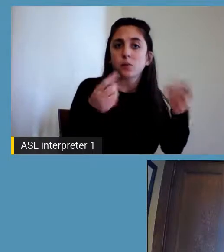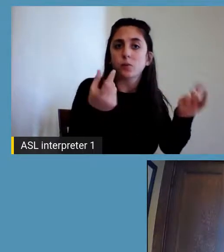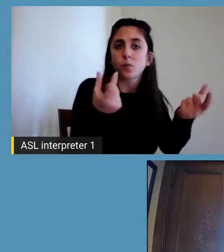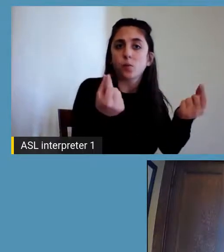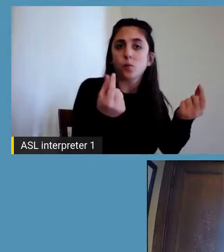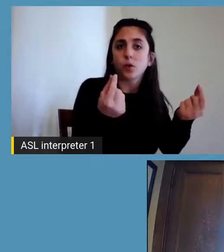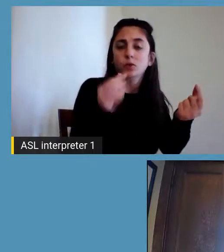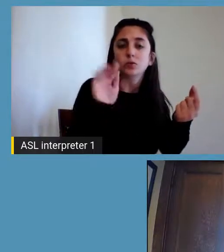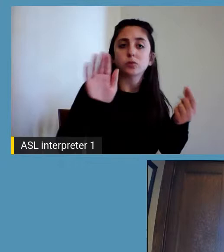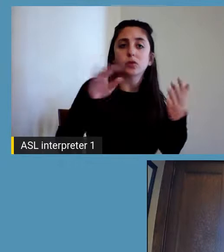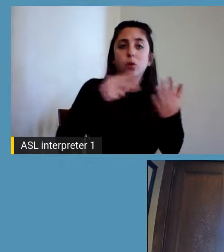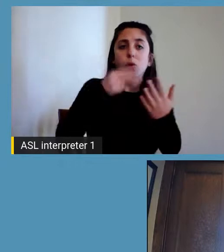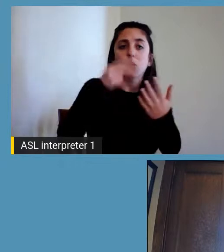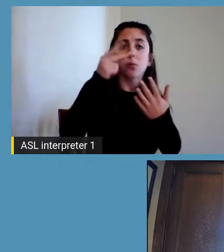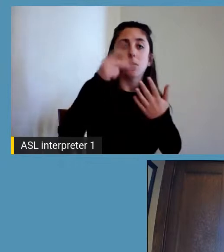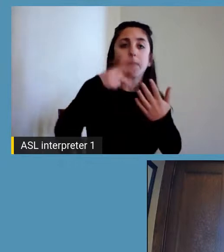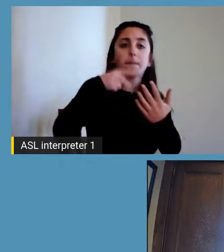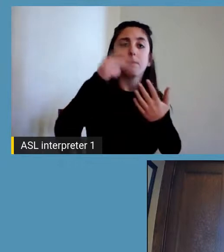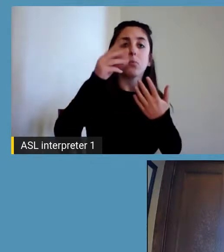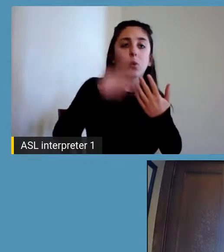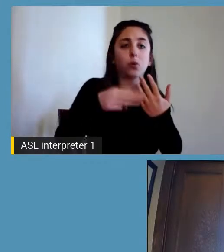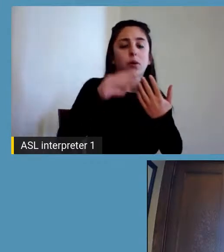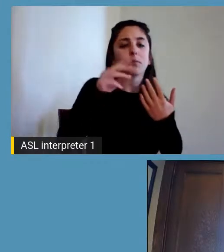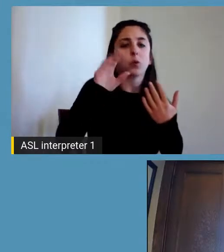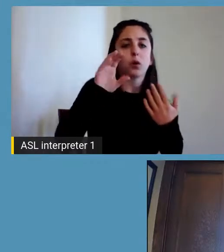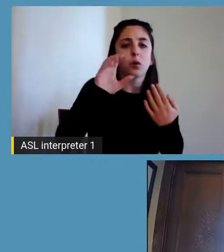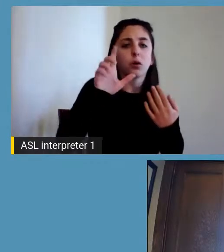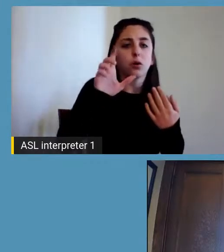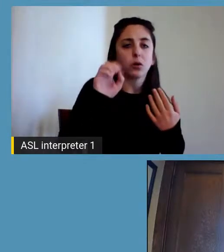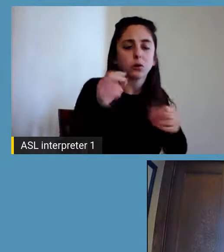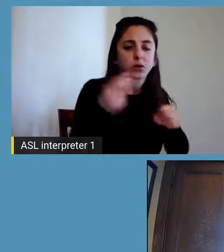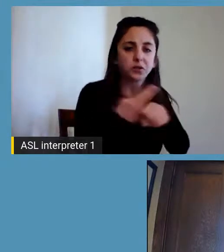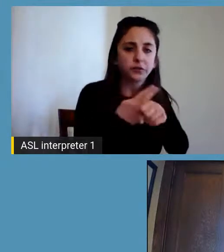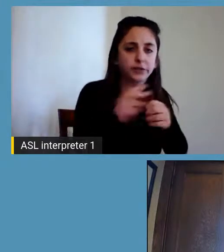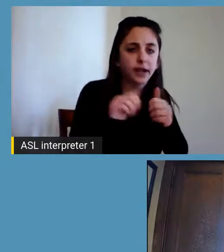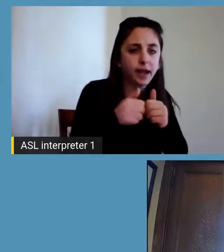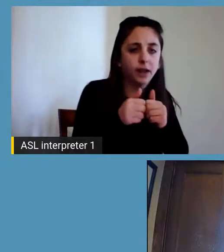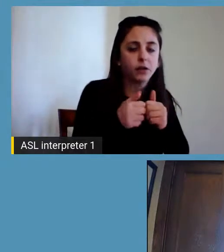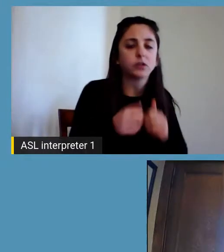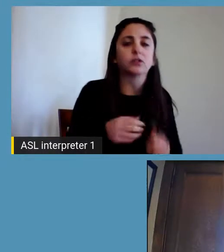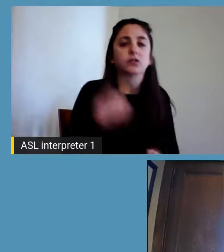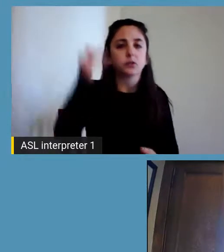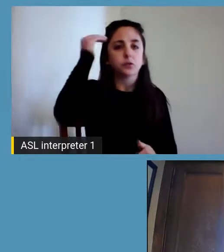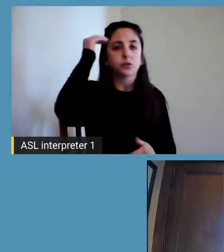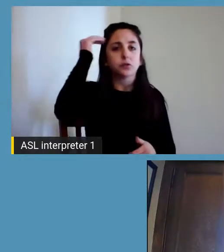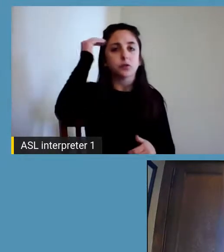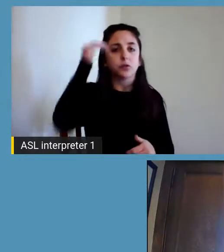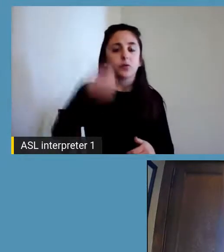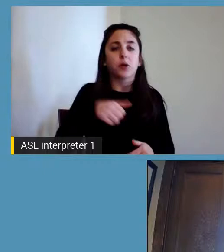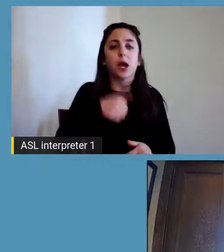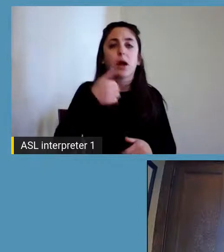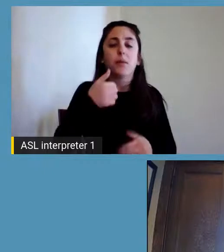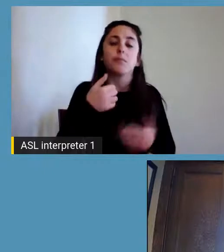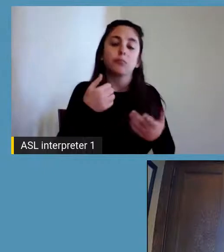your wisdom and how can this work. And I know that, there are a couple of questions here regarding specifically